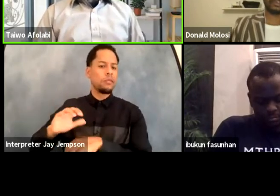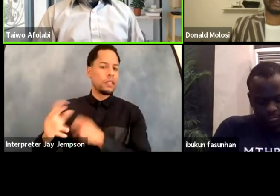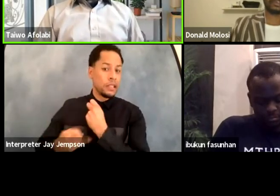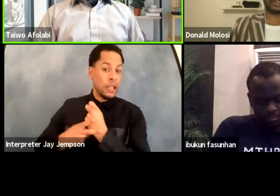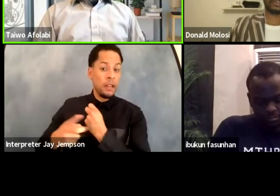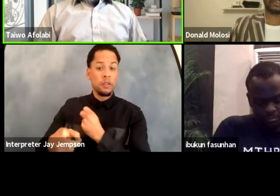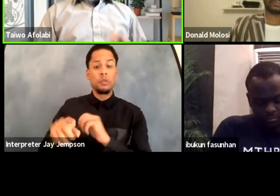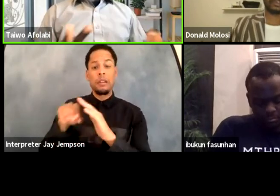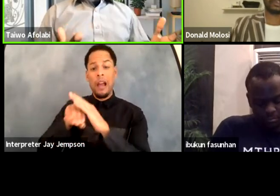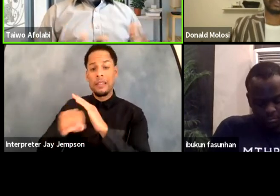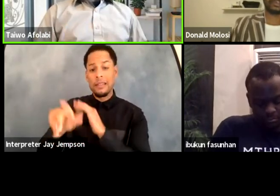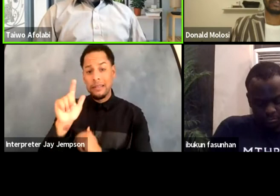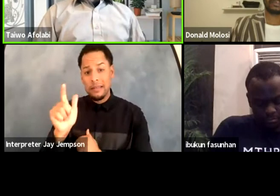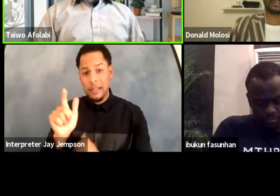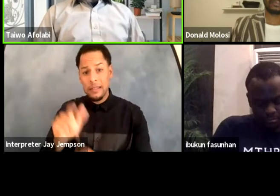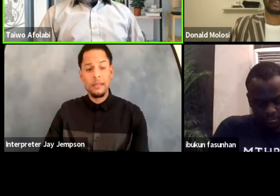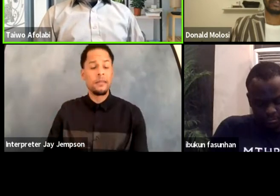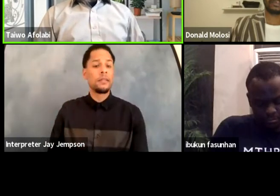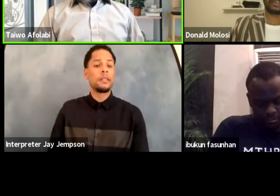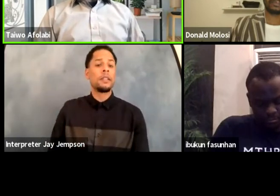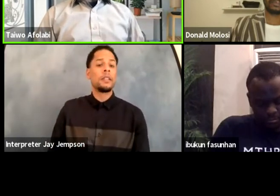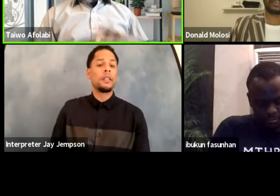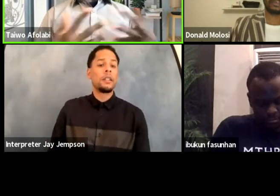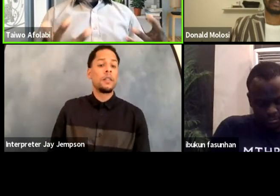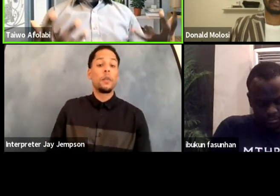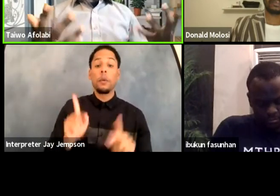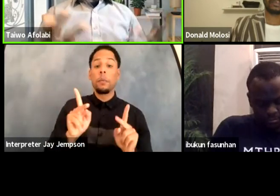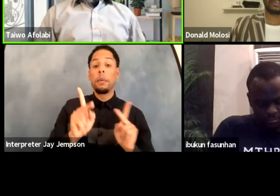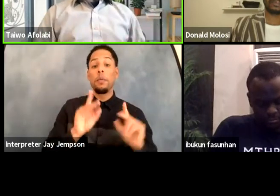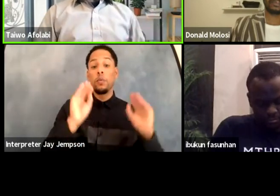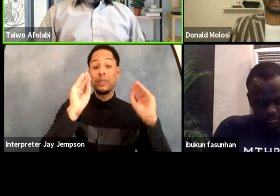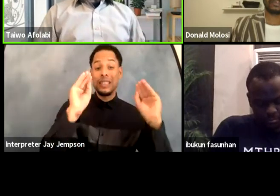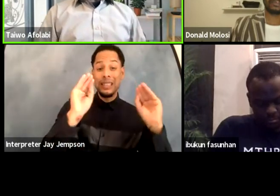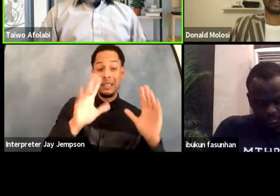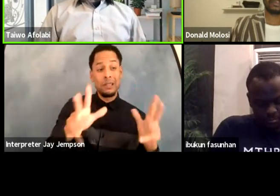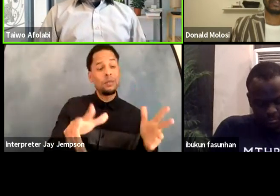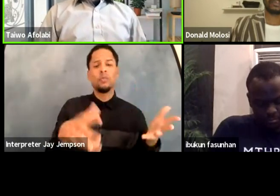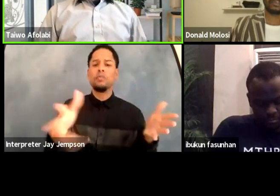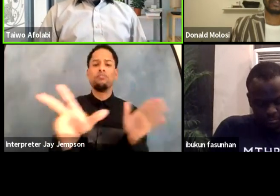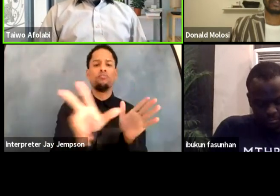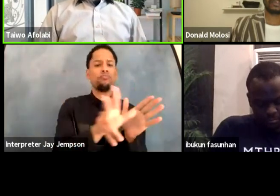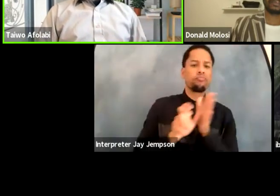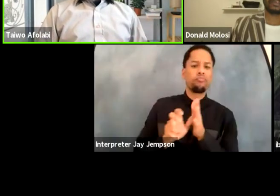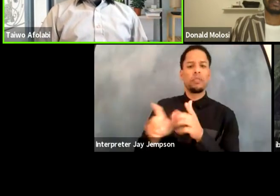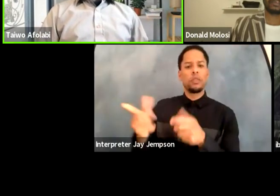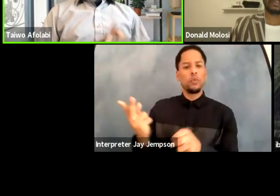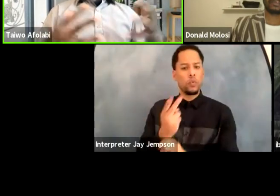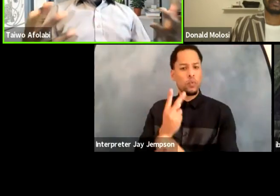are teaching. If you find any of these things useful, I think all of them are open source, so you can